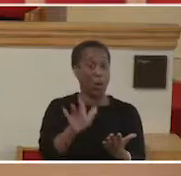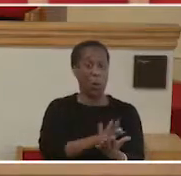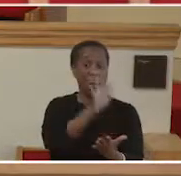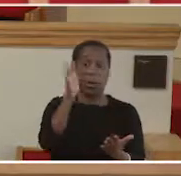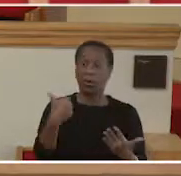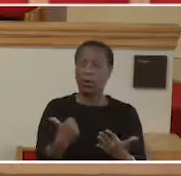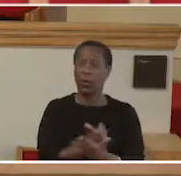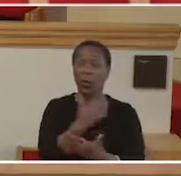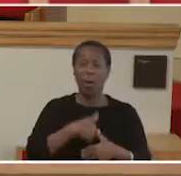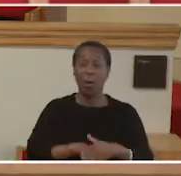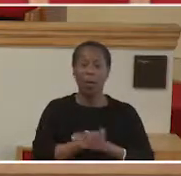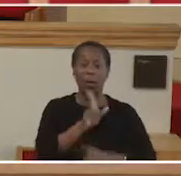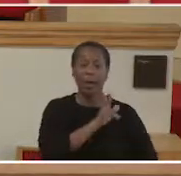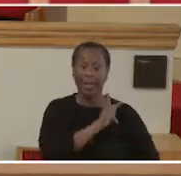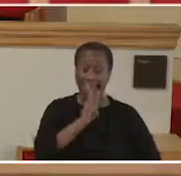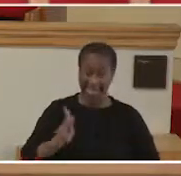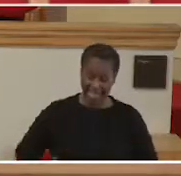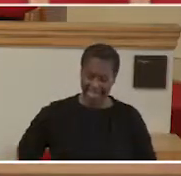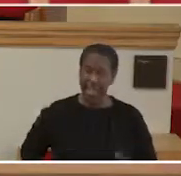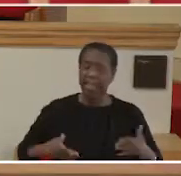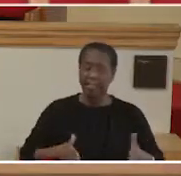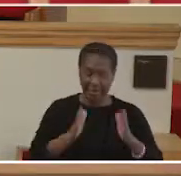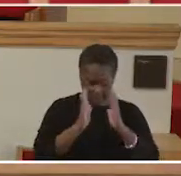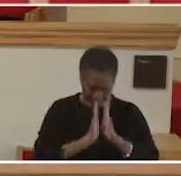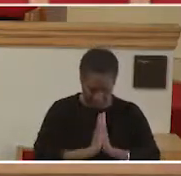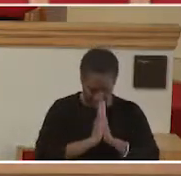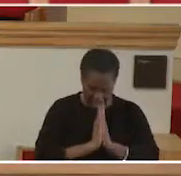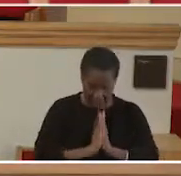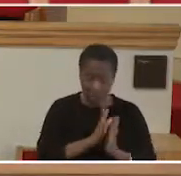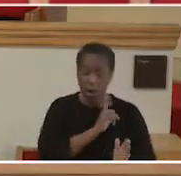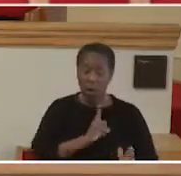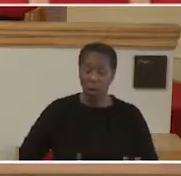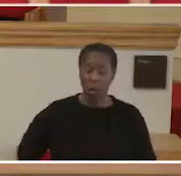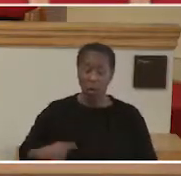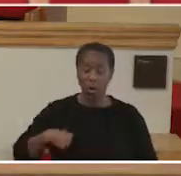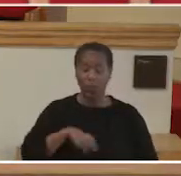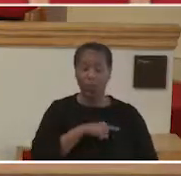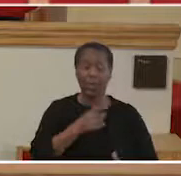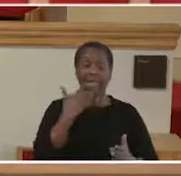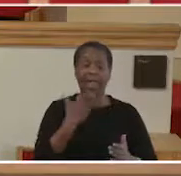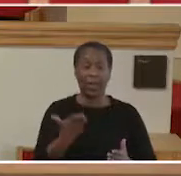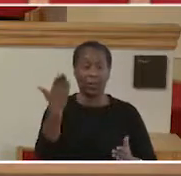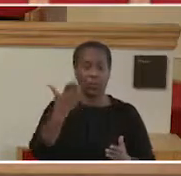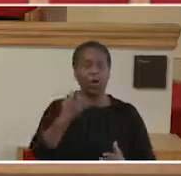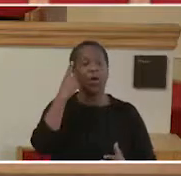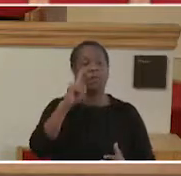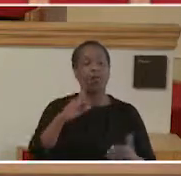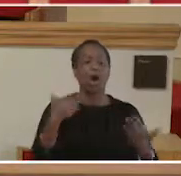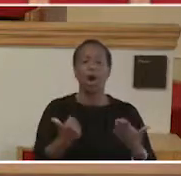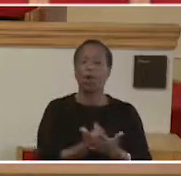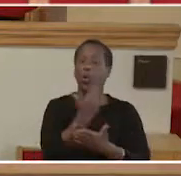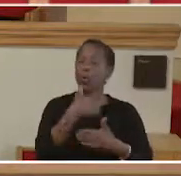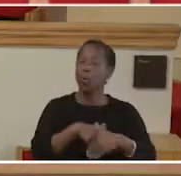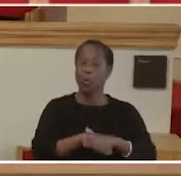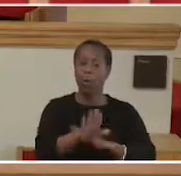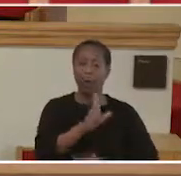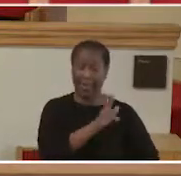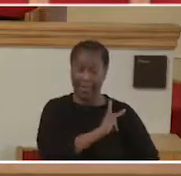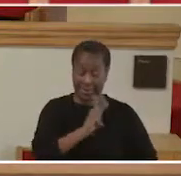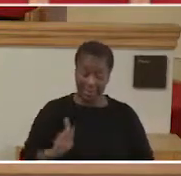King. Let us pray. Lord, we thank you for a newborn King,